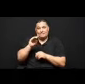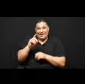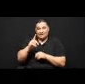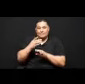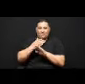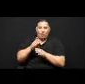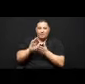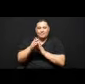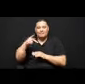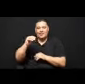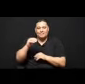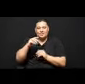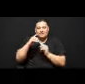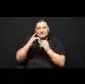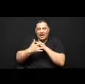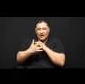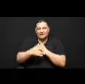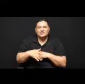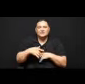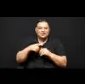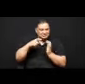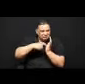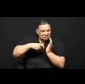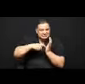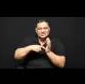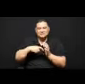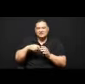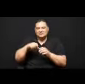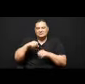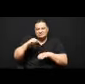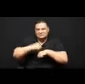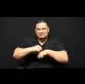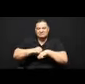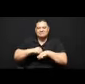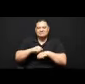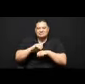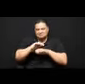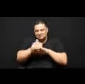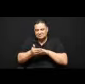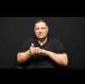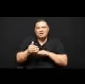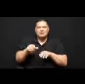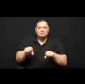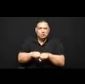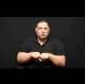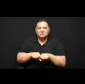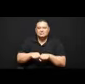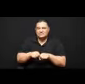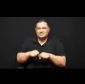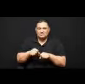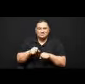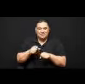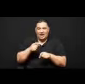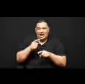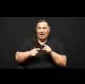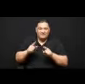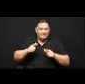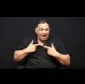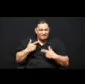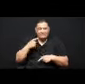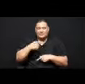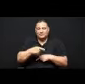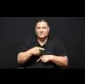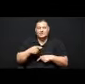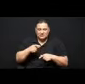and steel-toed boots and spent a half-life ascending concentric circles, anticipating a carefully